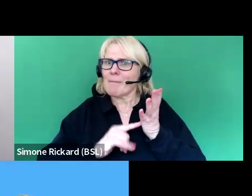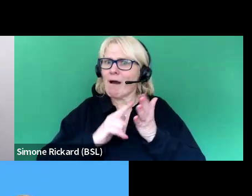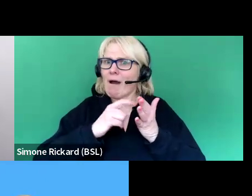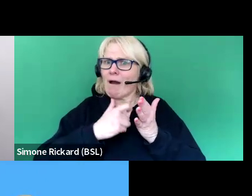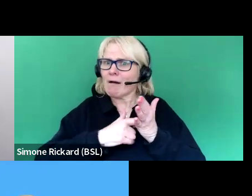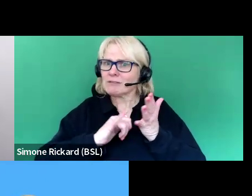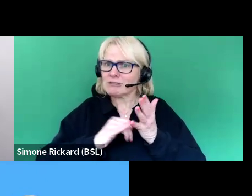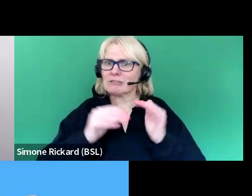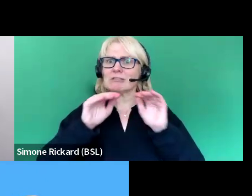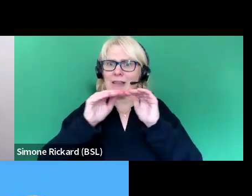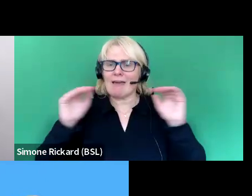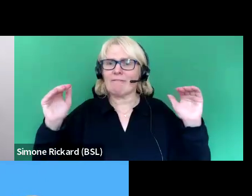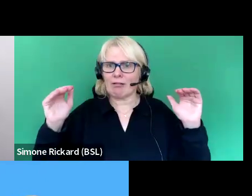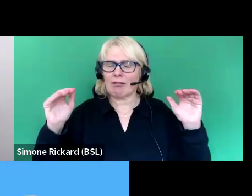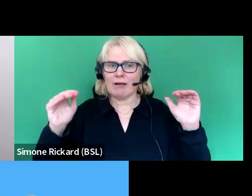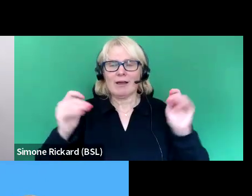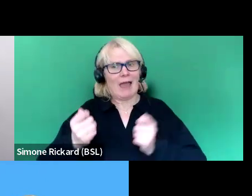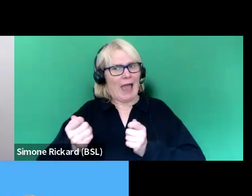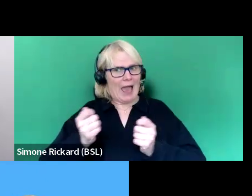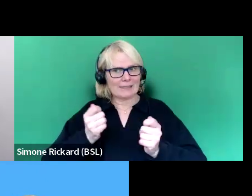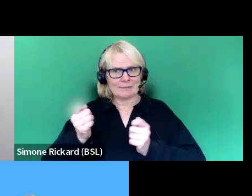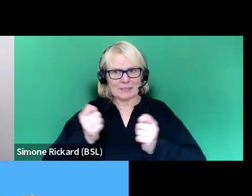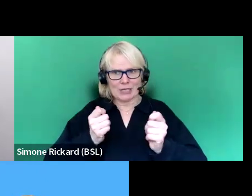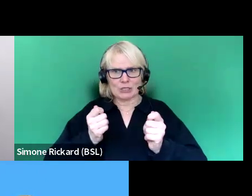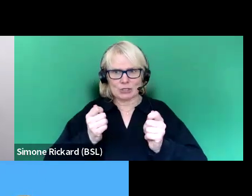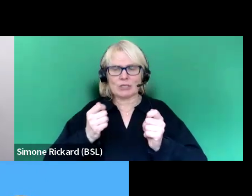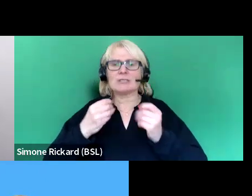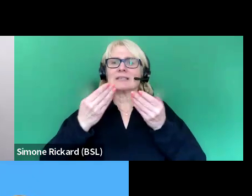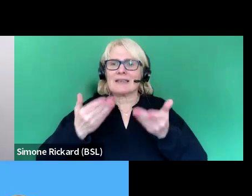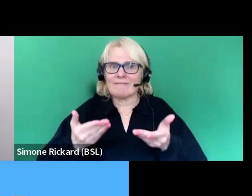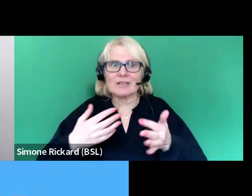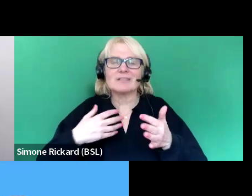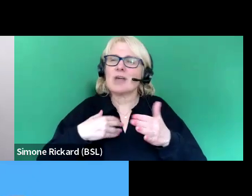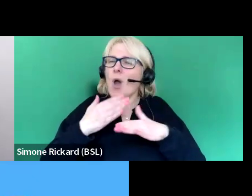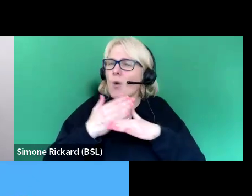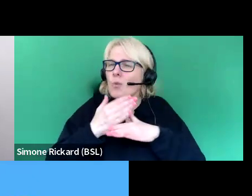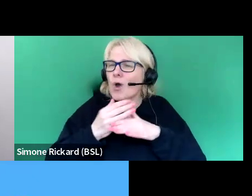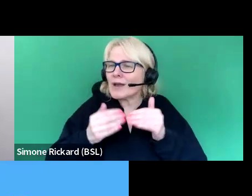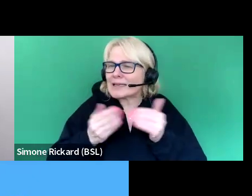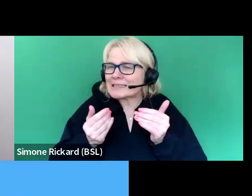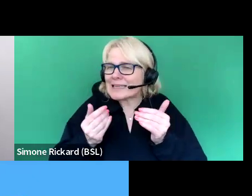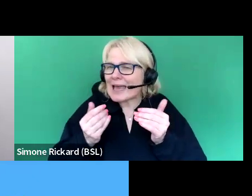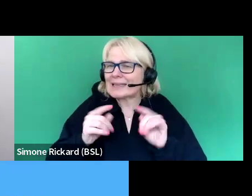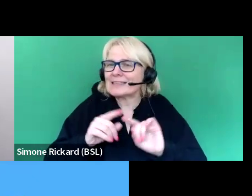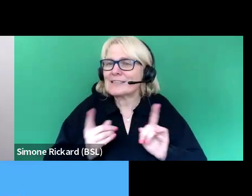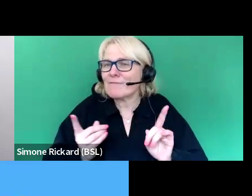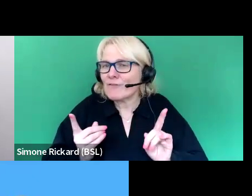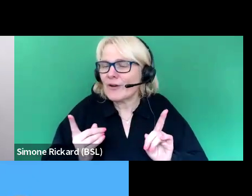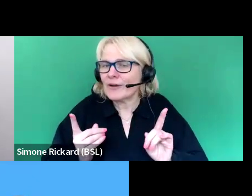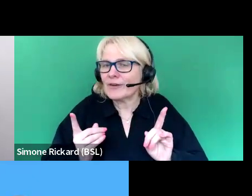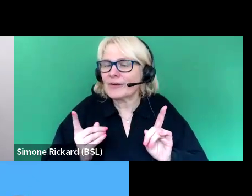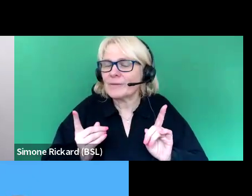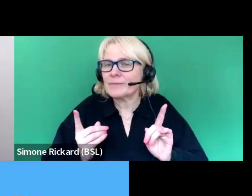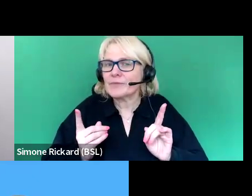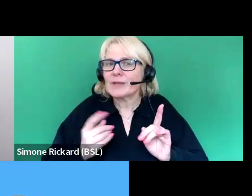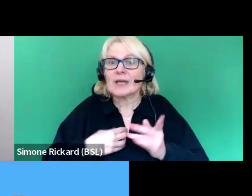Adaptations were put in place for him. So his working day was slightly different. He was able to eat